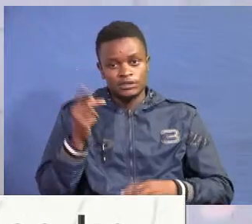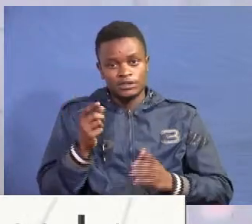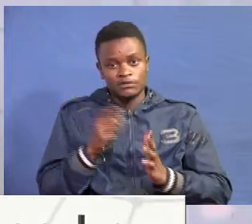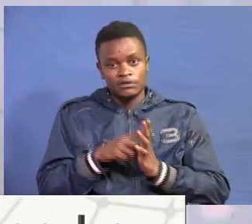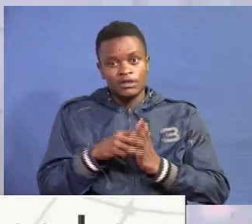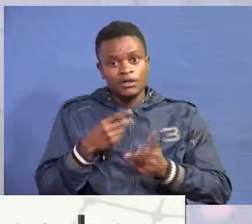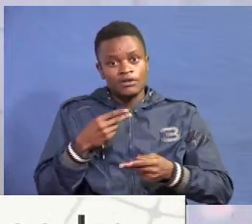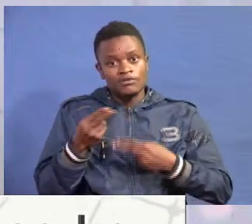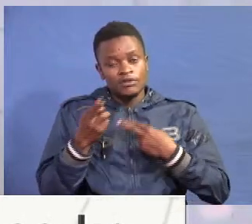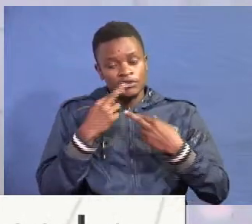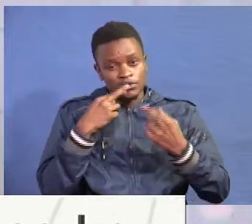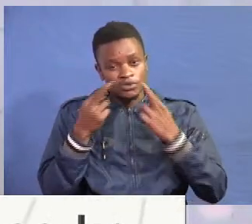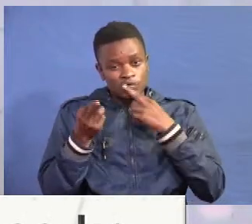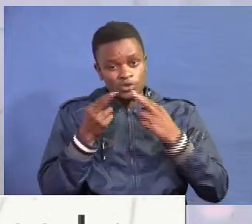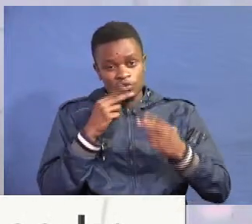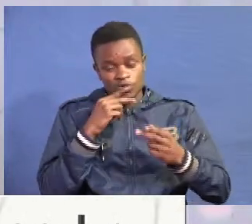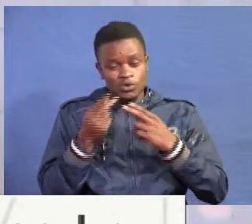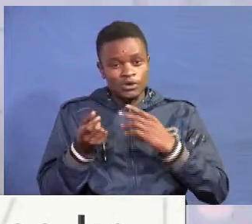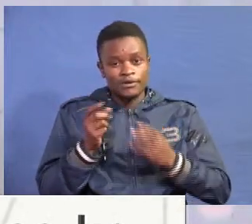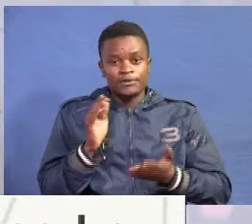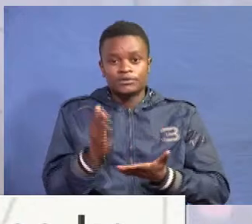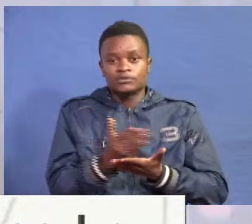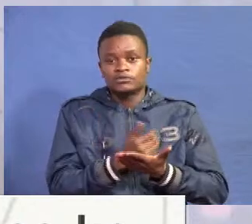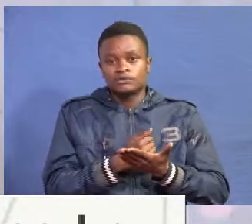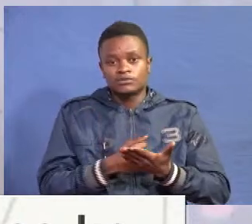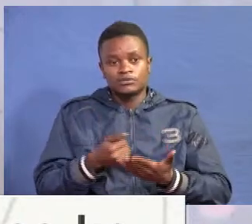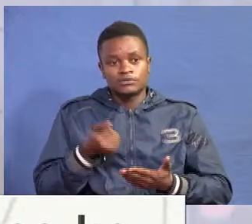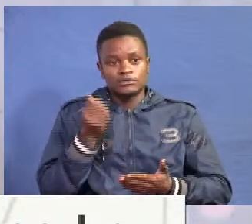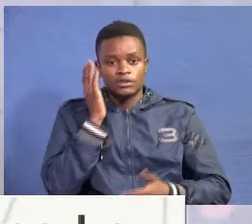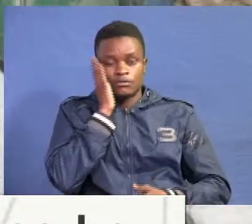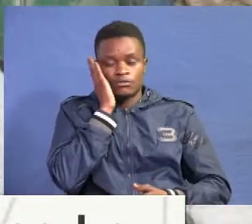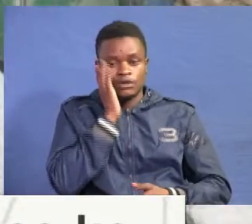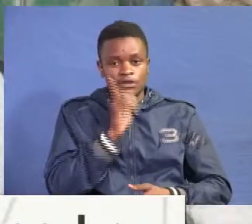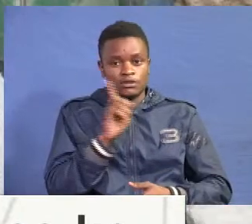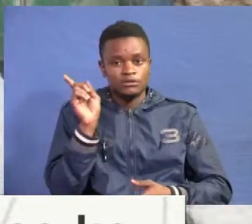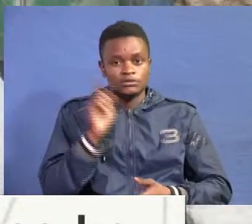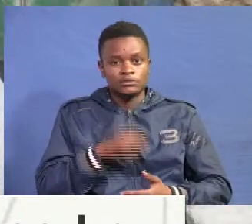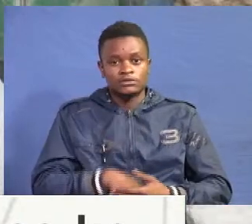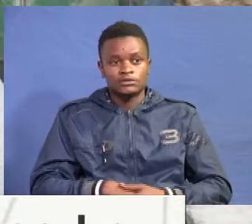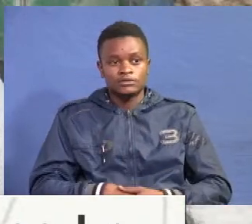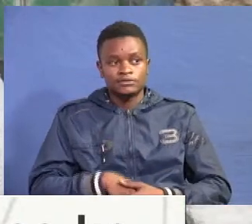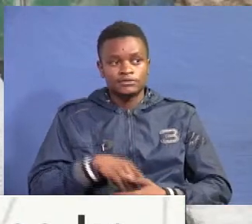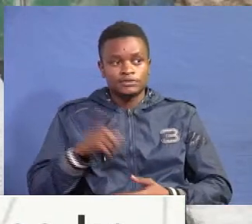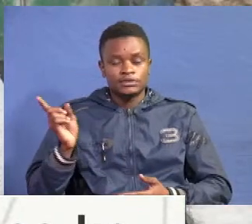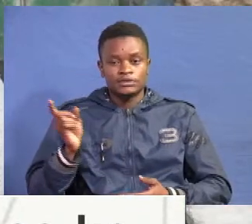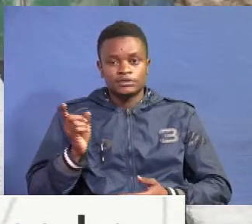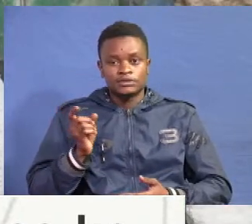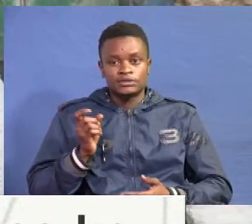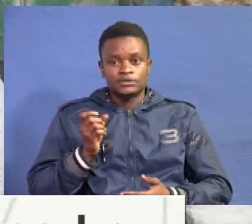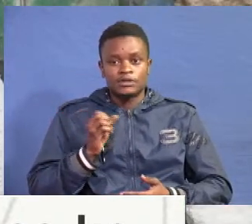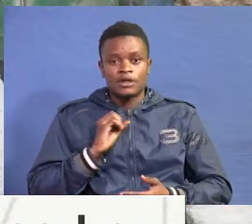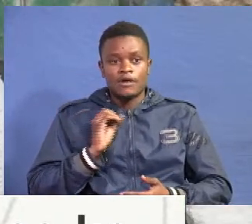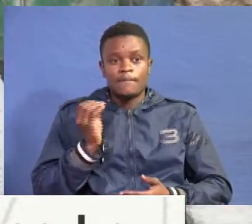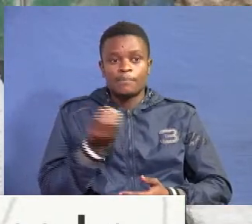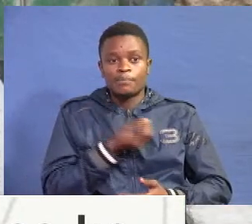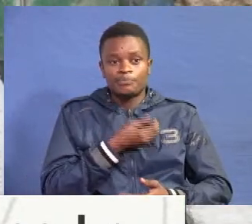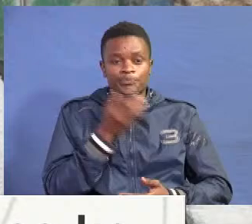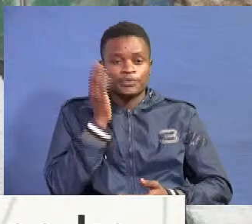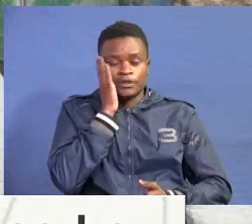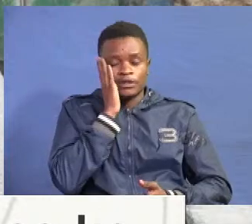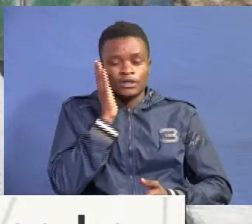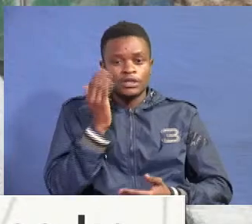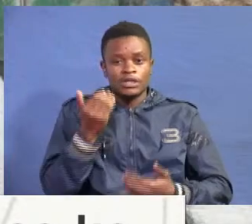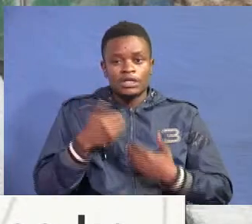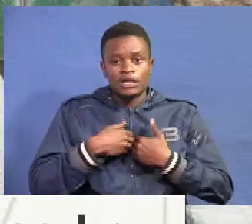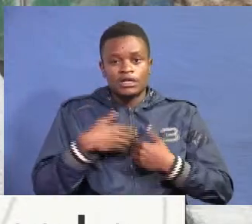they maintain between entrepreneurship and family life. Sisi wa mama tumepewa majukumu kubwa na